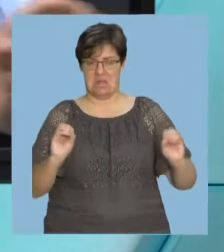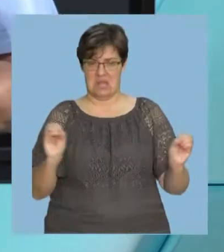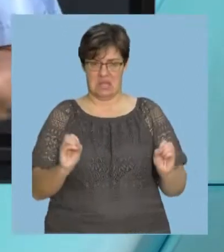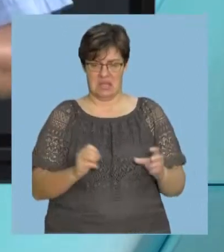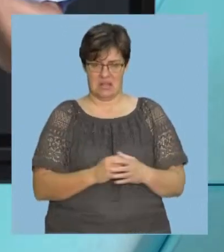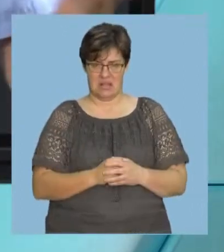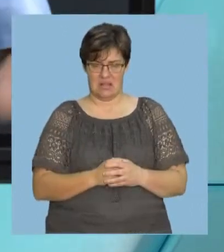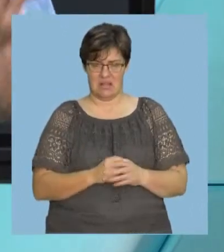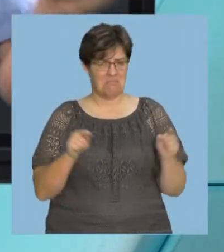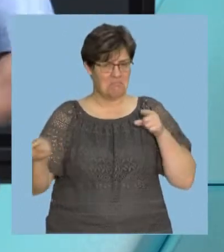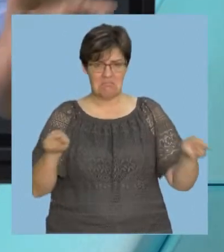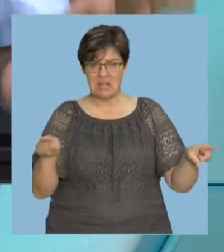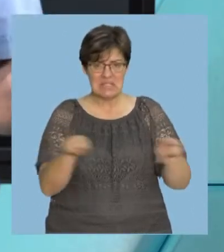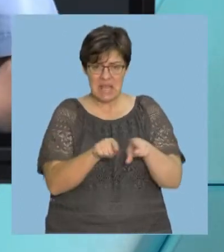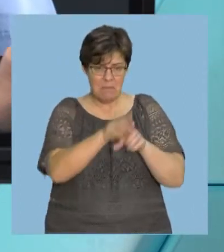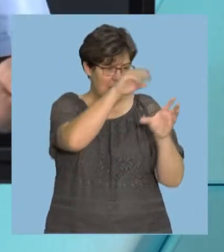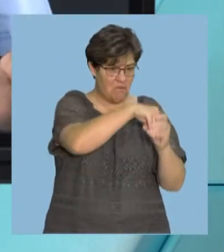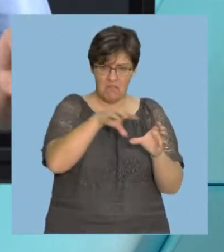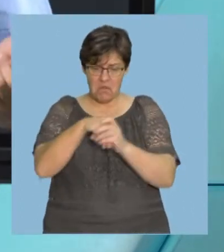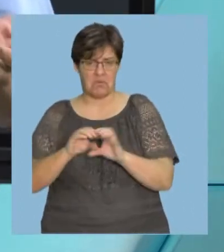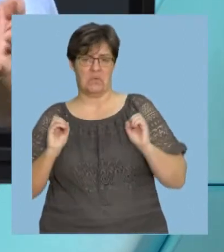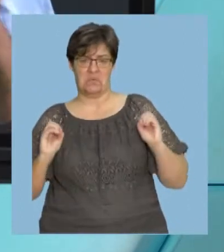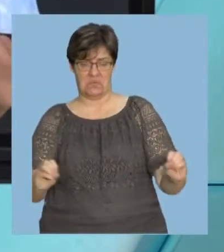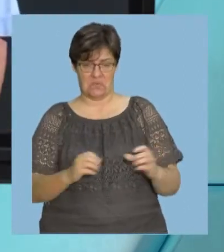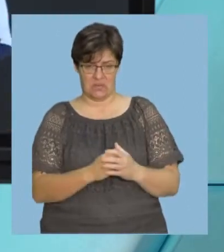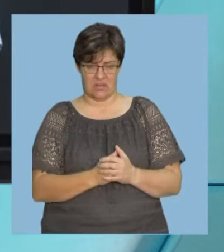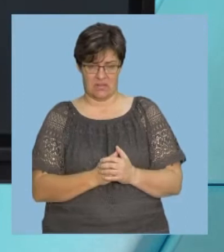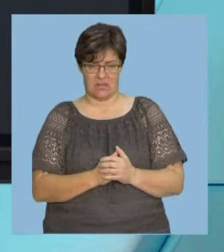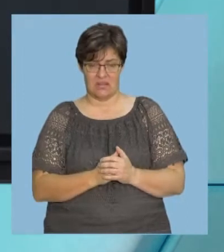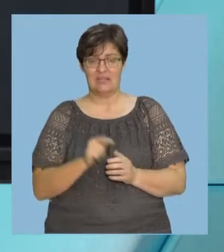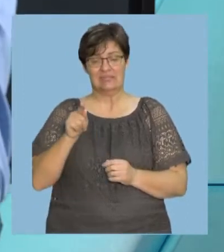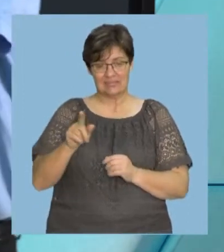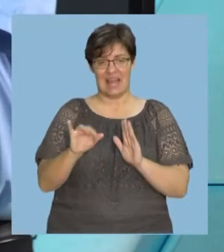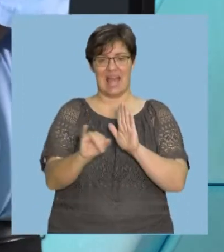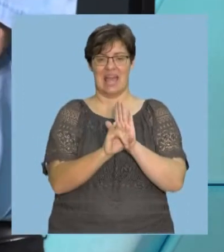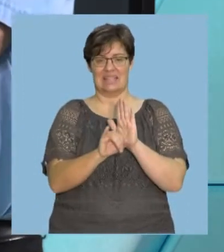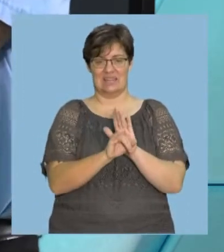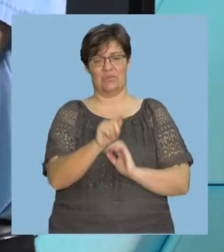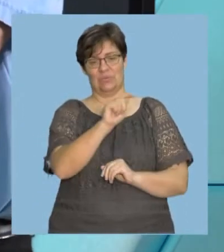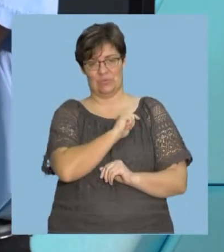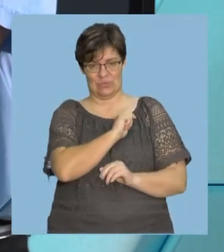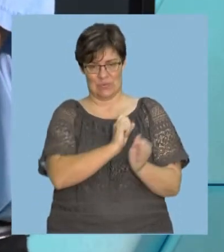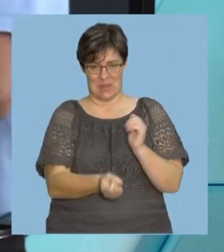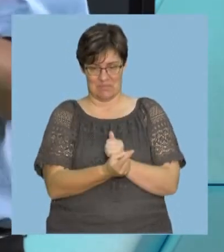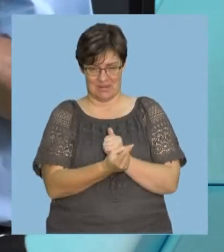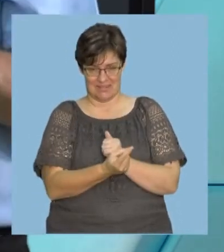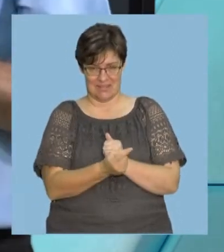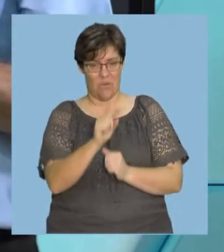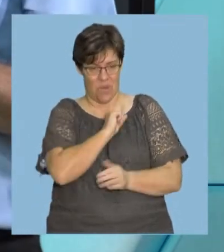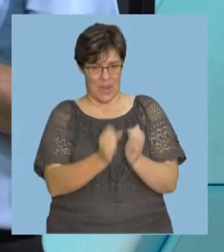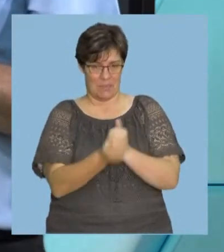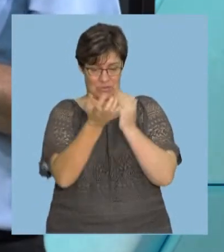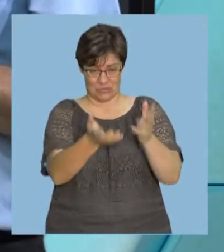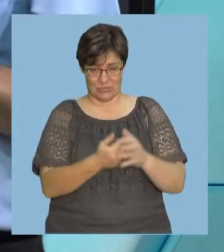them. They had no common element. And therefore, this identity holds true when that's